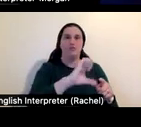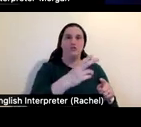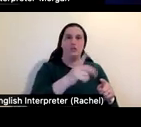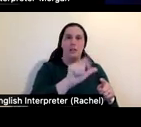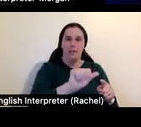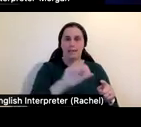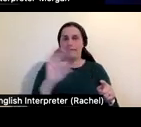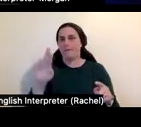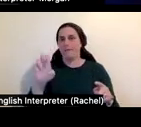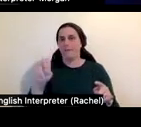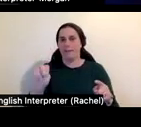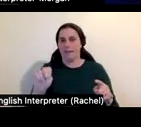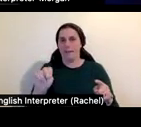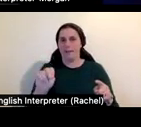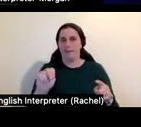S.